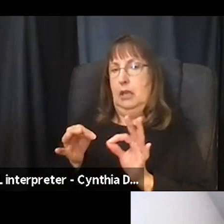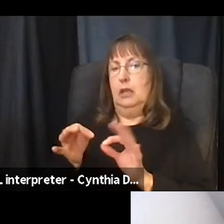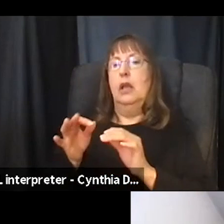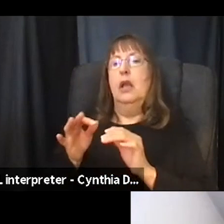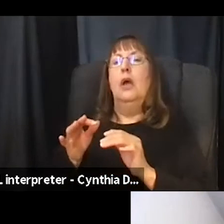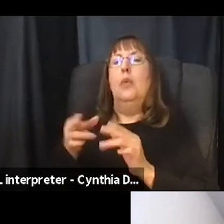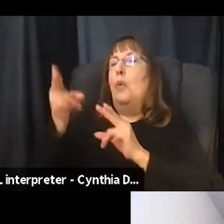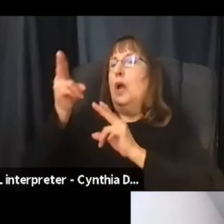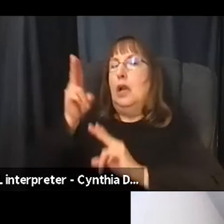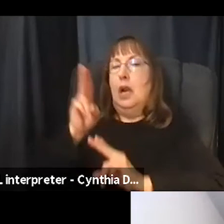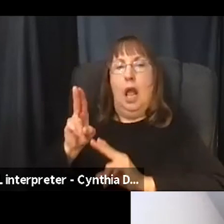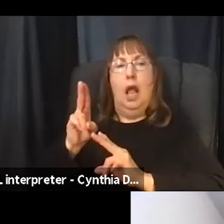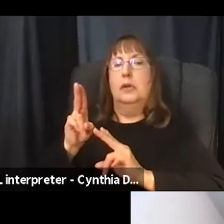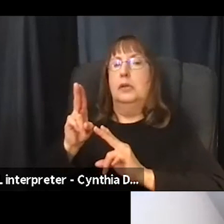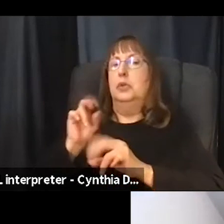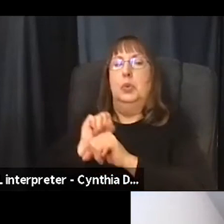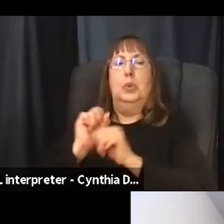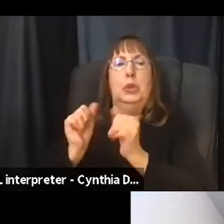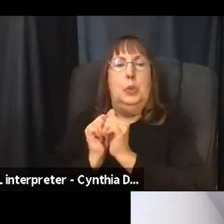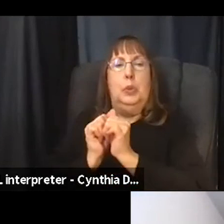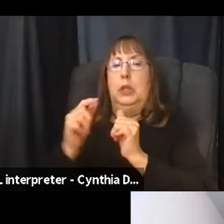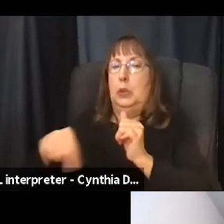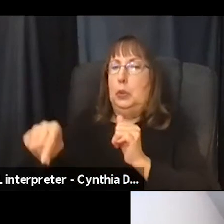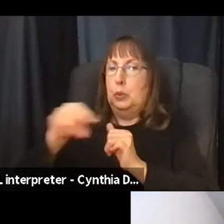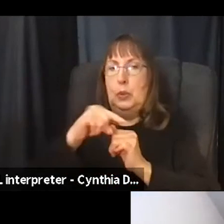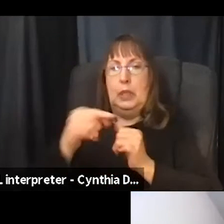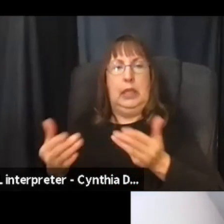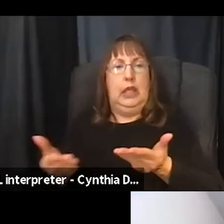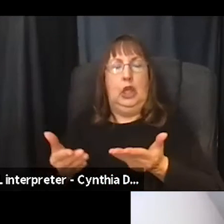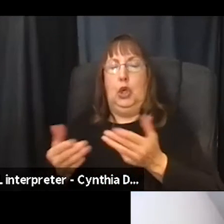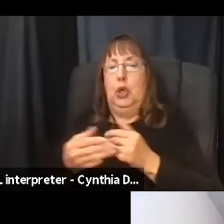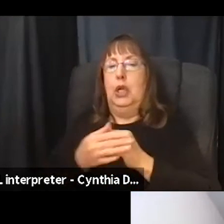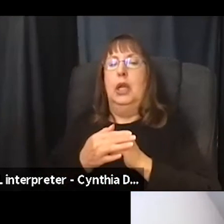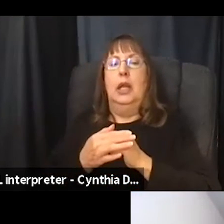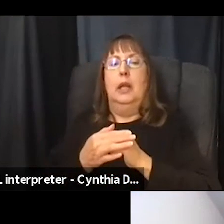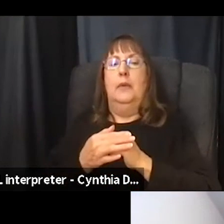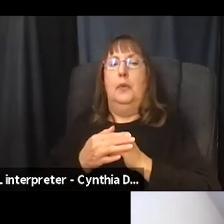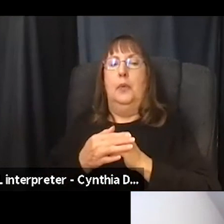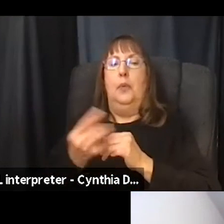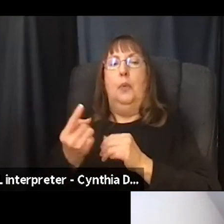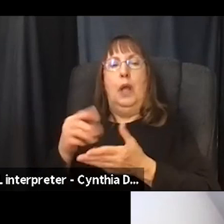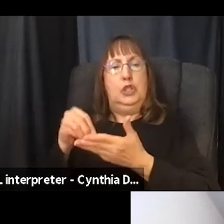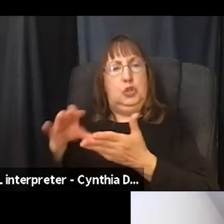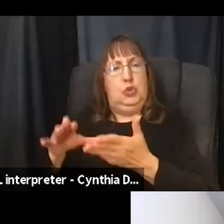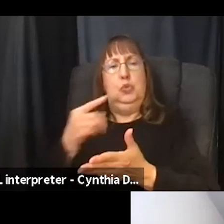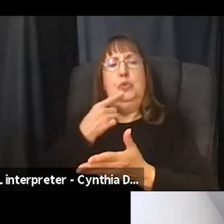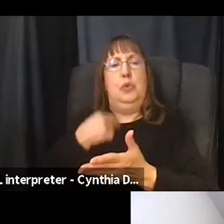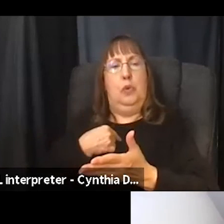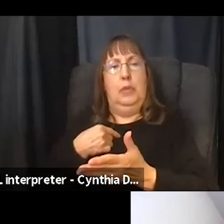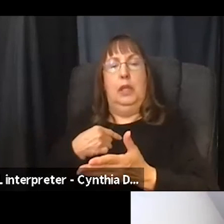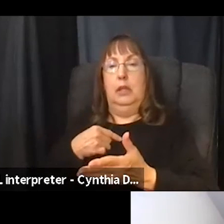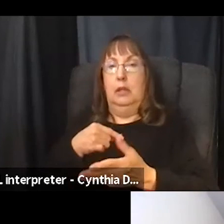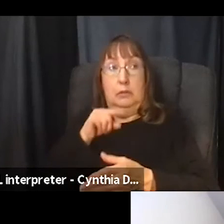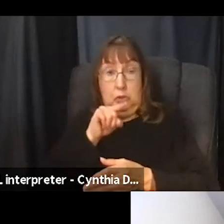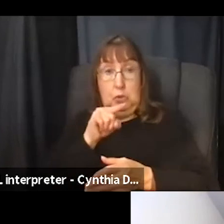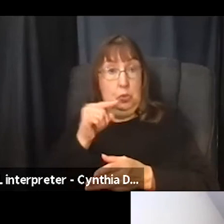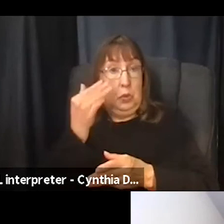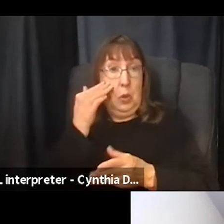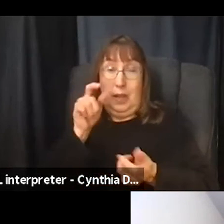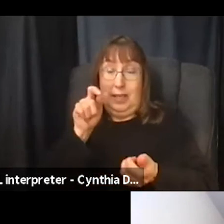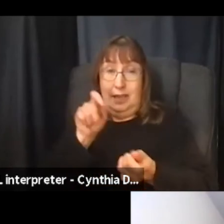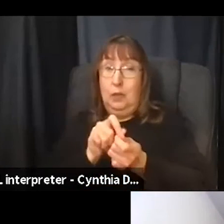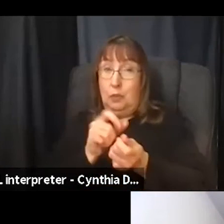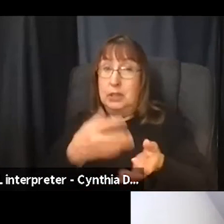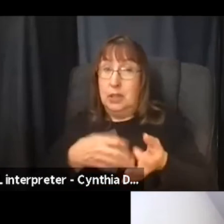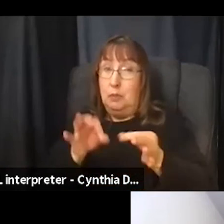all of you here during this journey. One of my very intelligent students once told me, you know exactly what's important to an institution